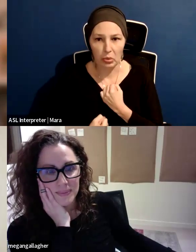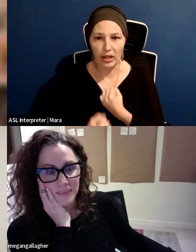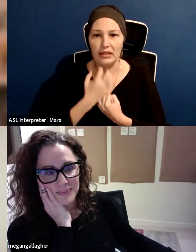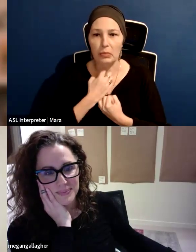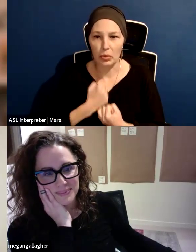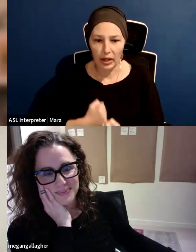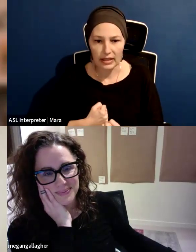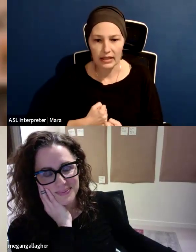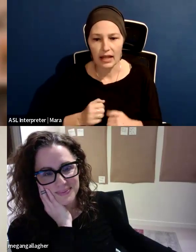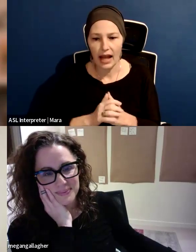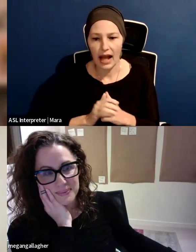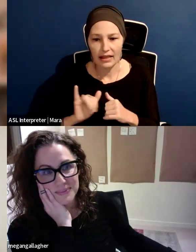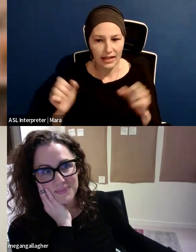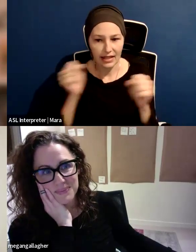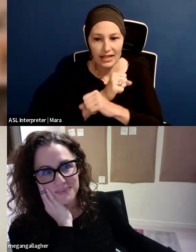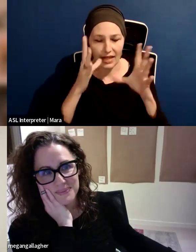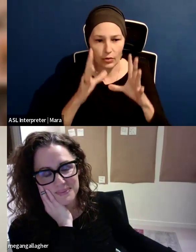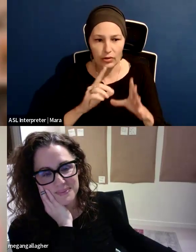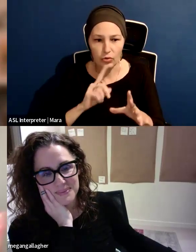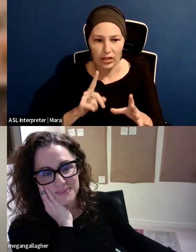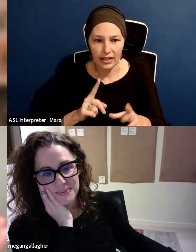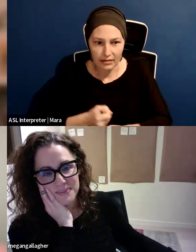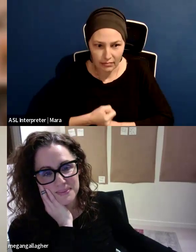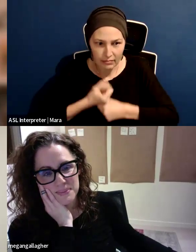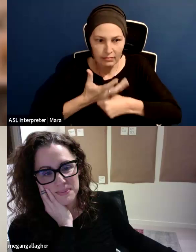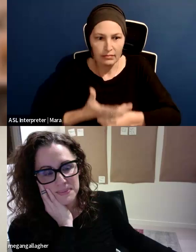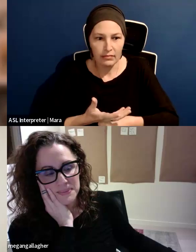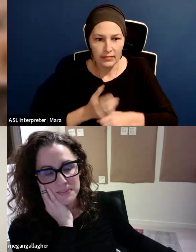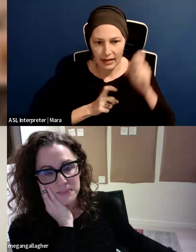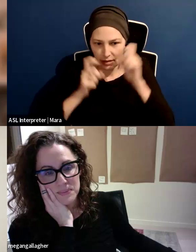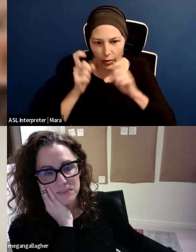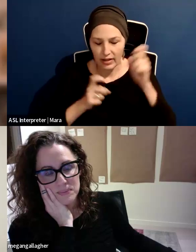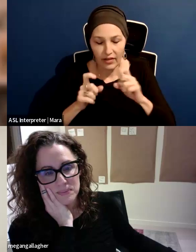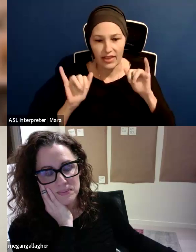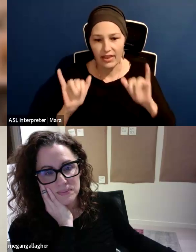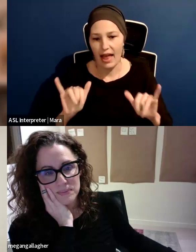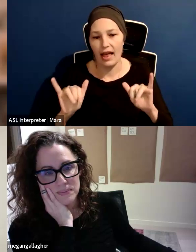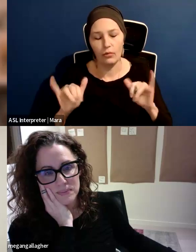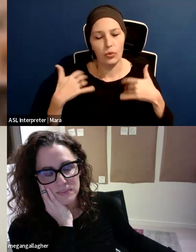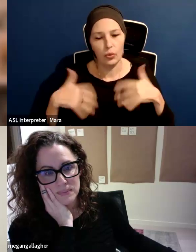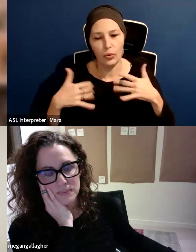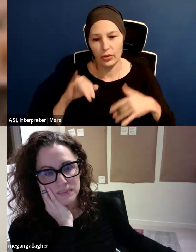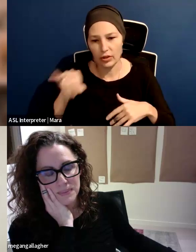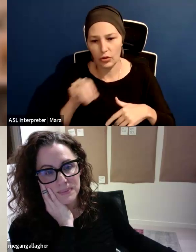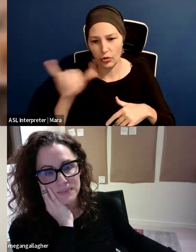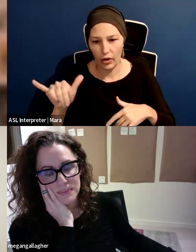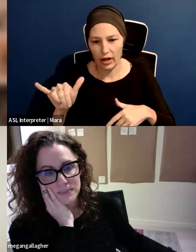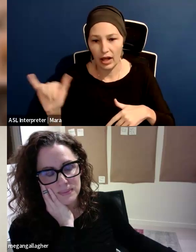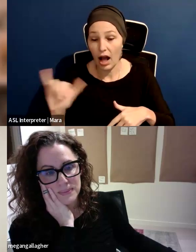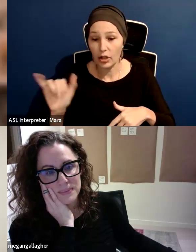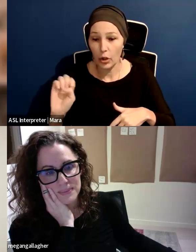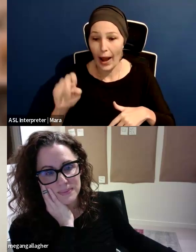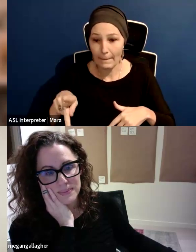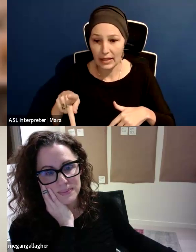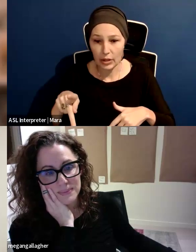so expressive, and it was just a joy. And even like in the episodes afterwards, like the scene with Peter in episode 6 was also